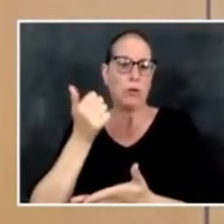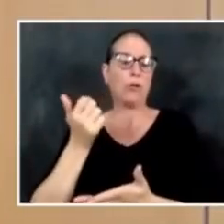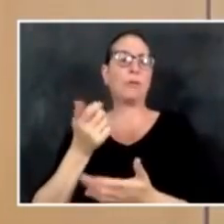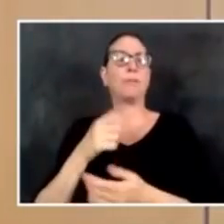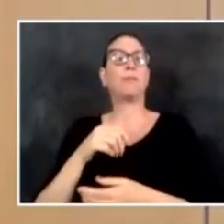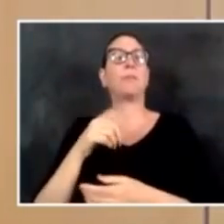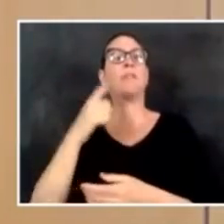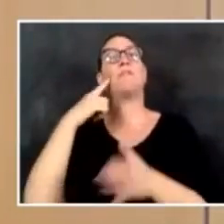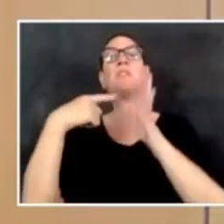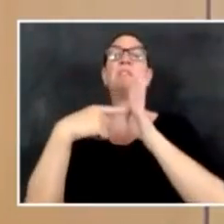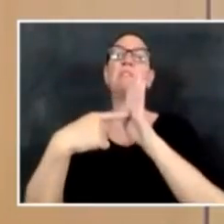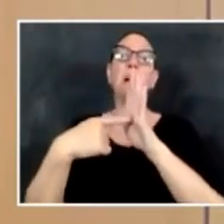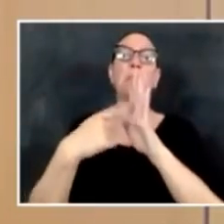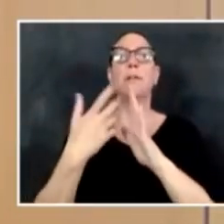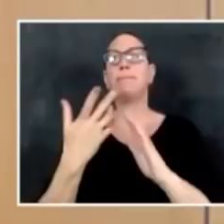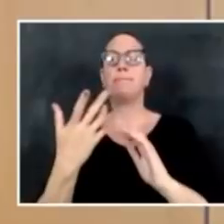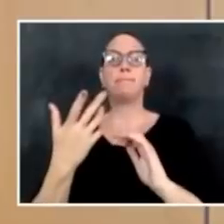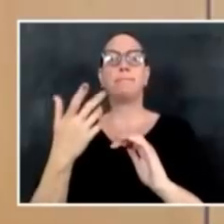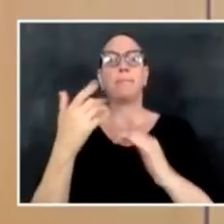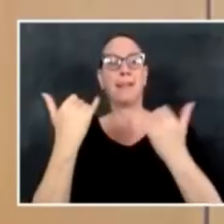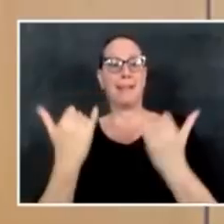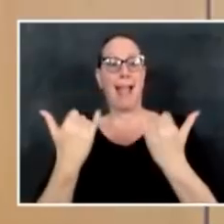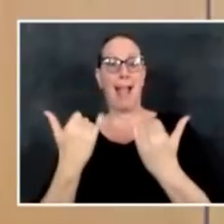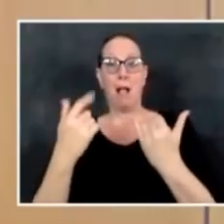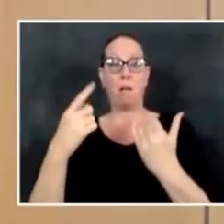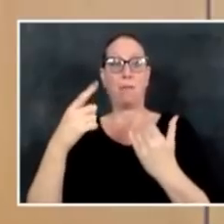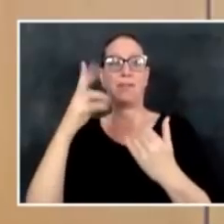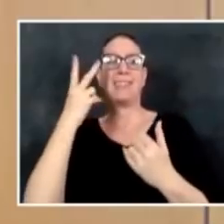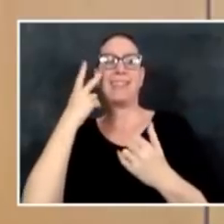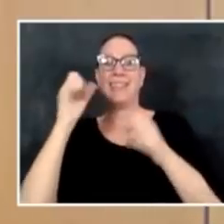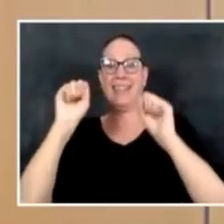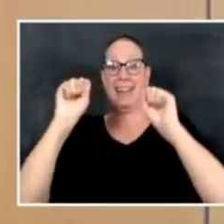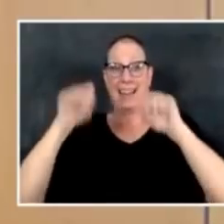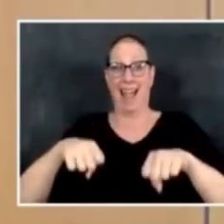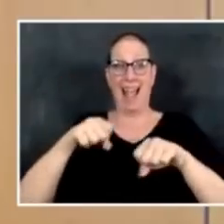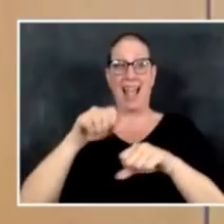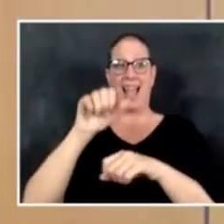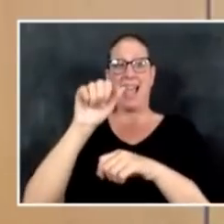use of antibodies for treating